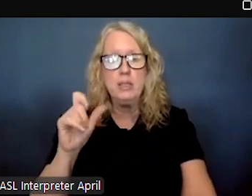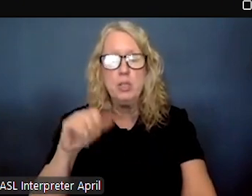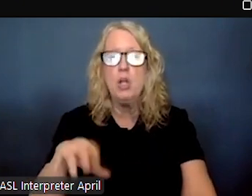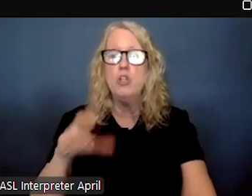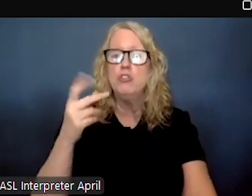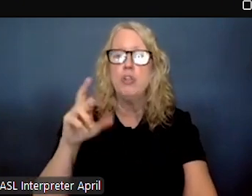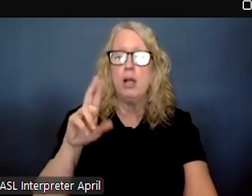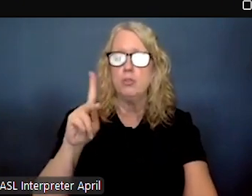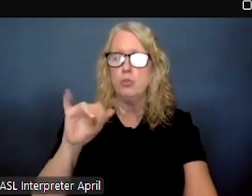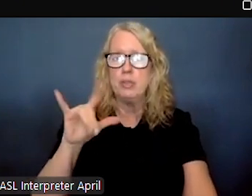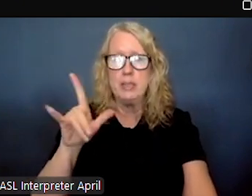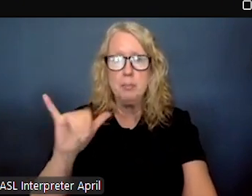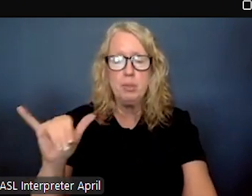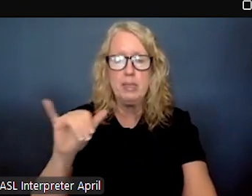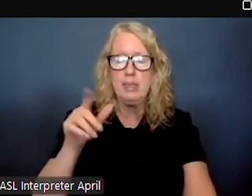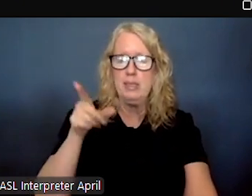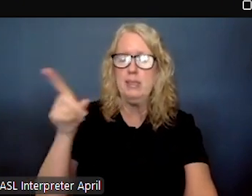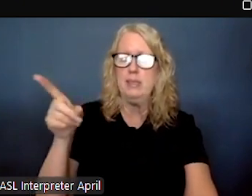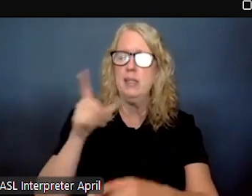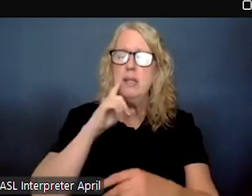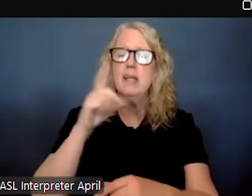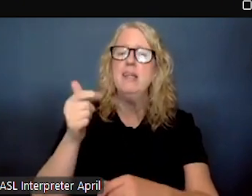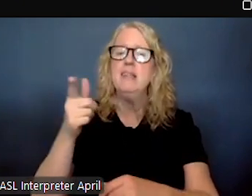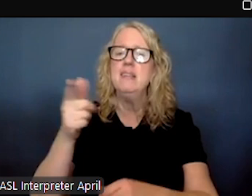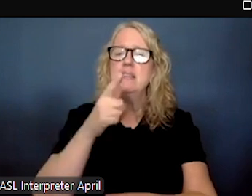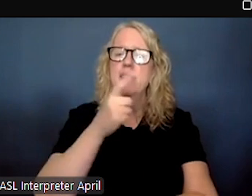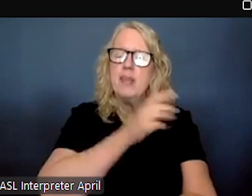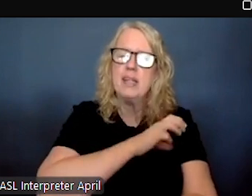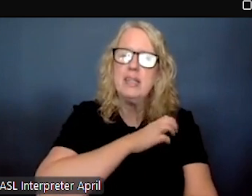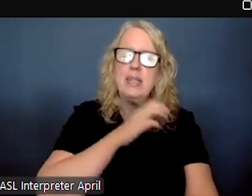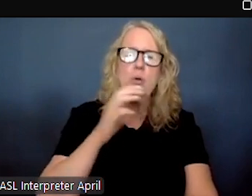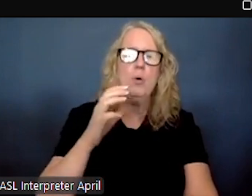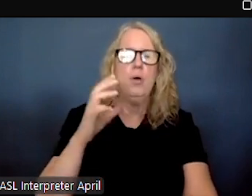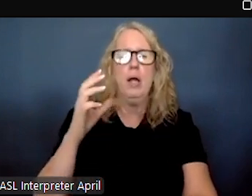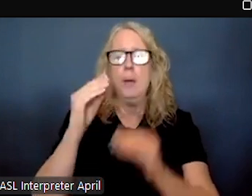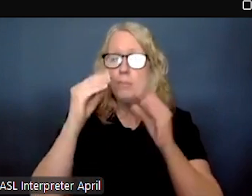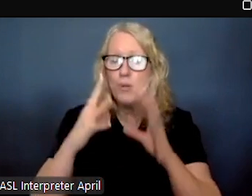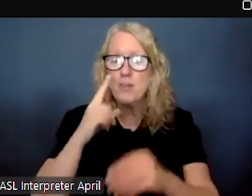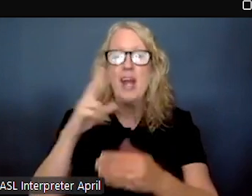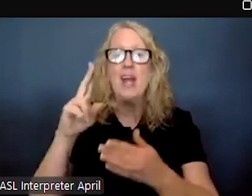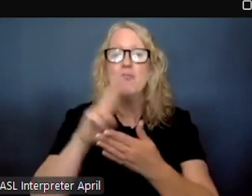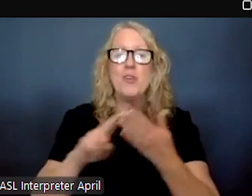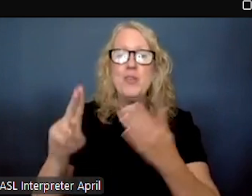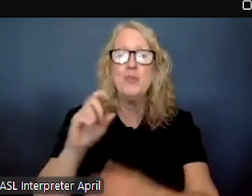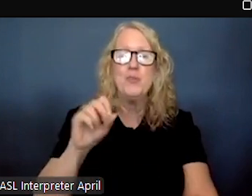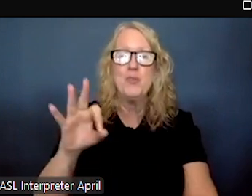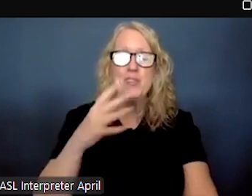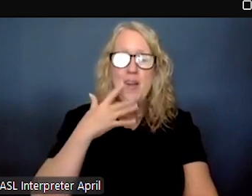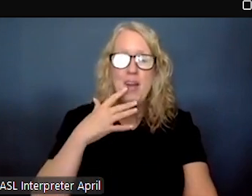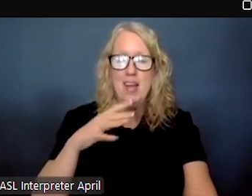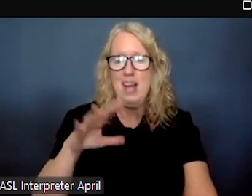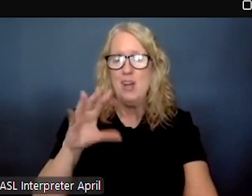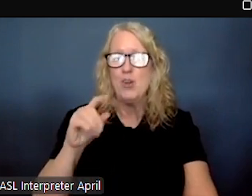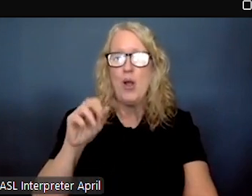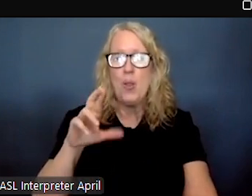Kimberly Nordstrom, who's the Associate Clinical Professor for the University of Colorado